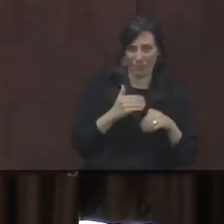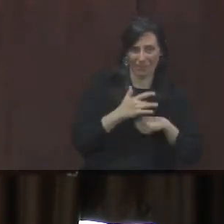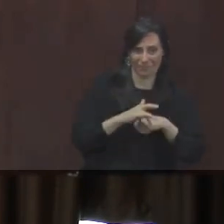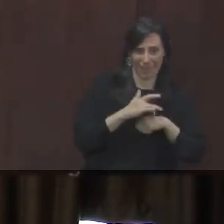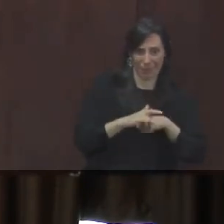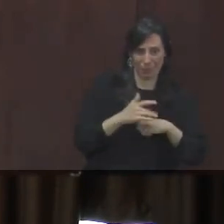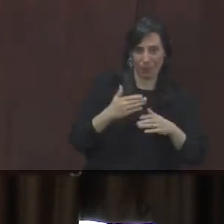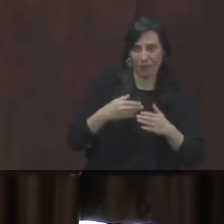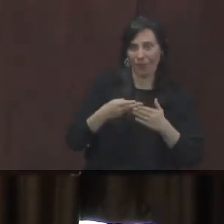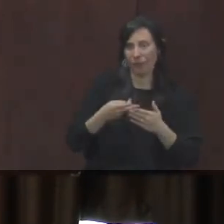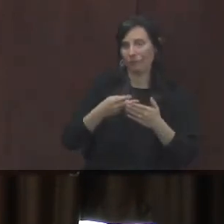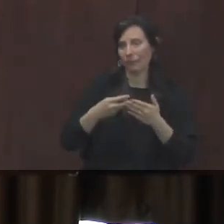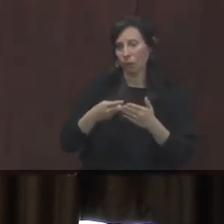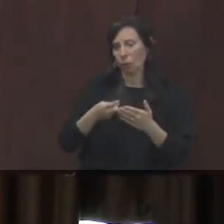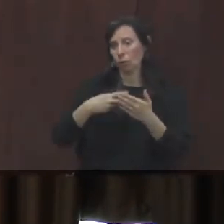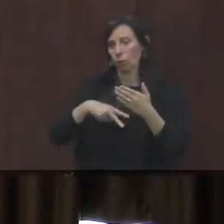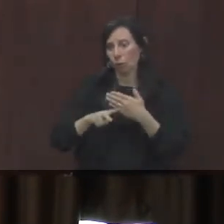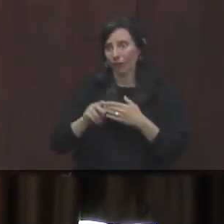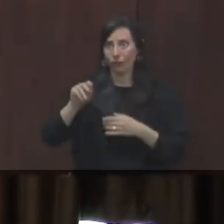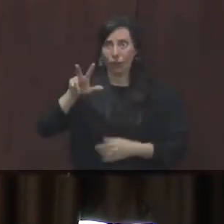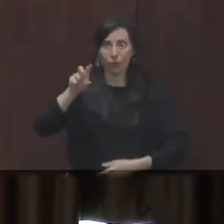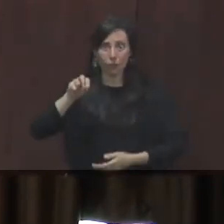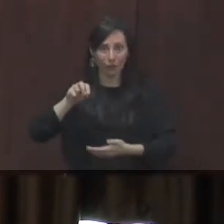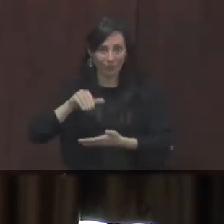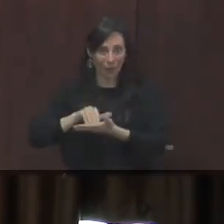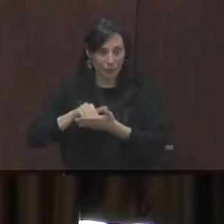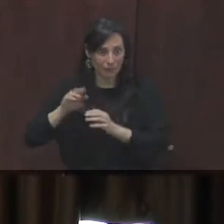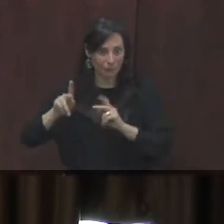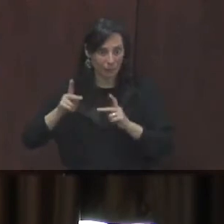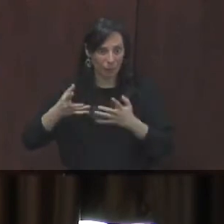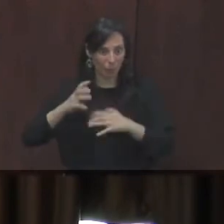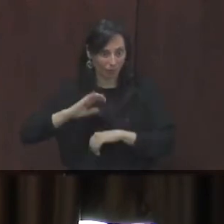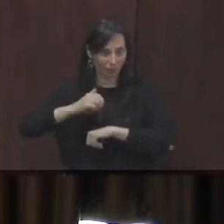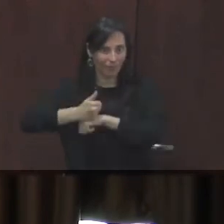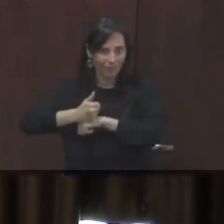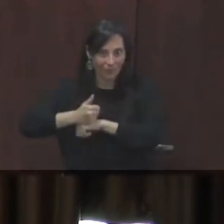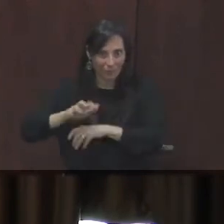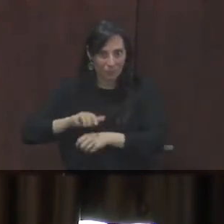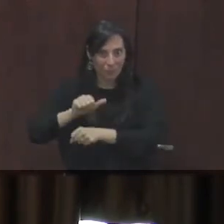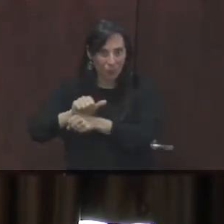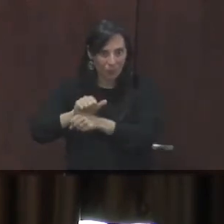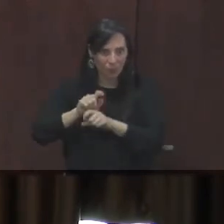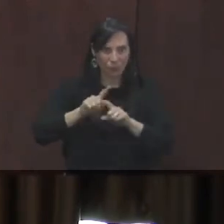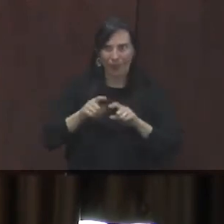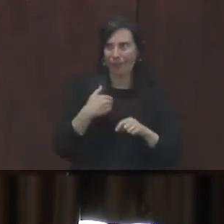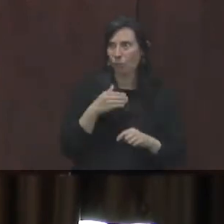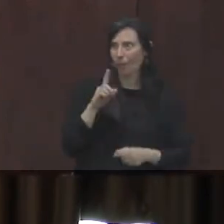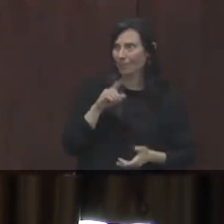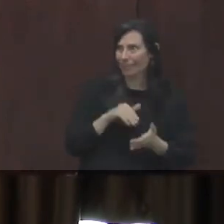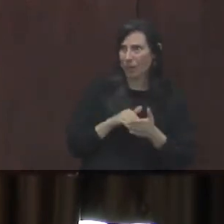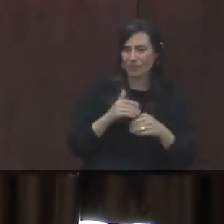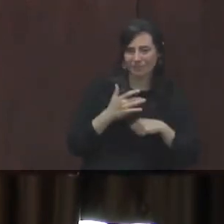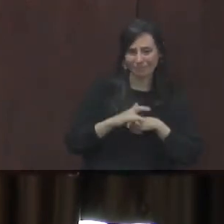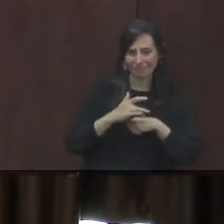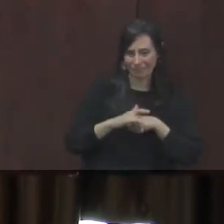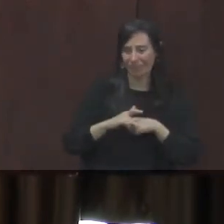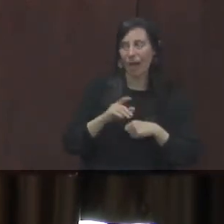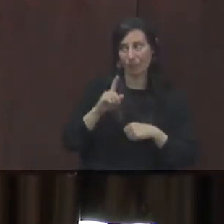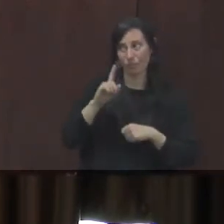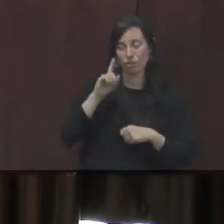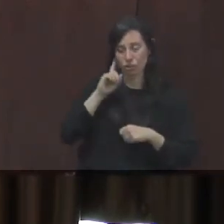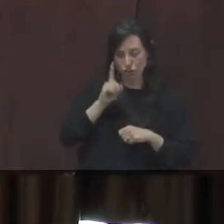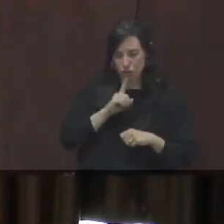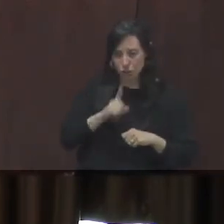have maybe 30,000 people trying to vie for those spots, just patients. And I expect you guys will see many emails